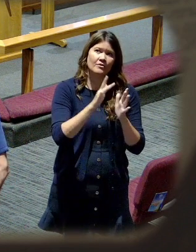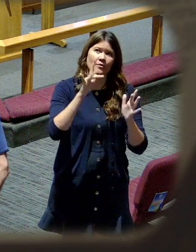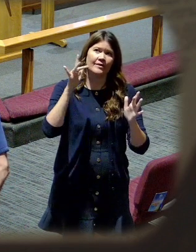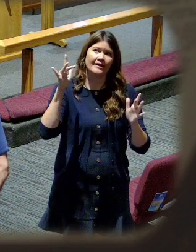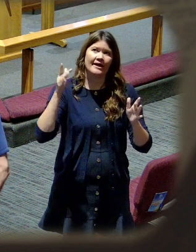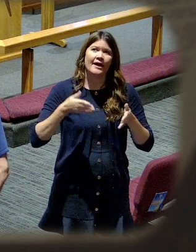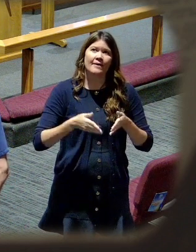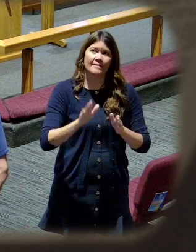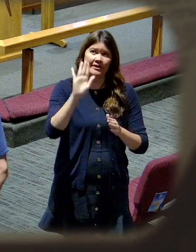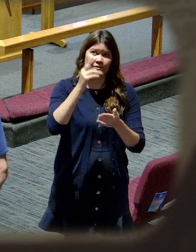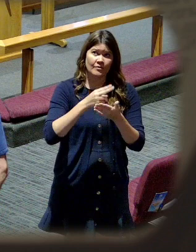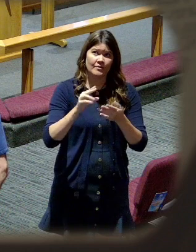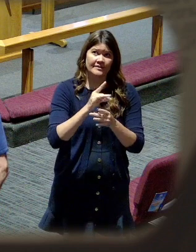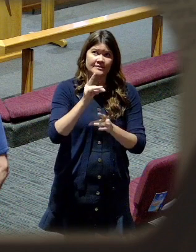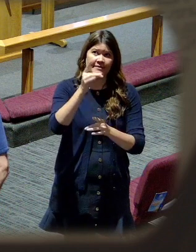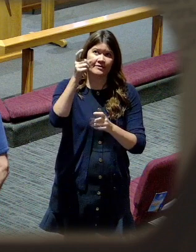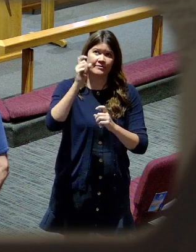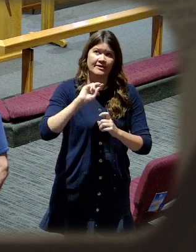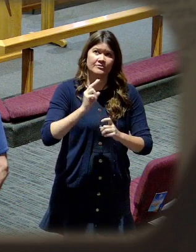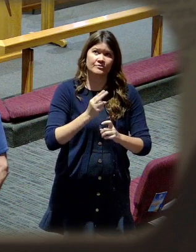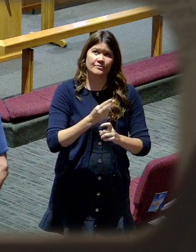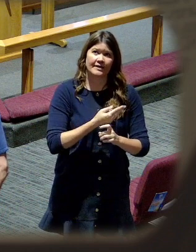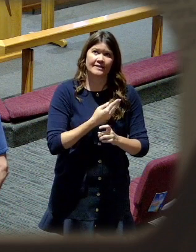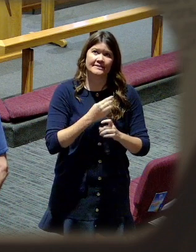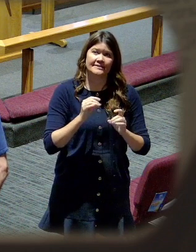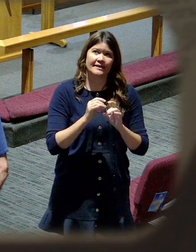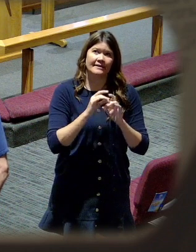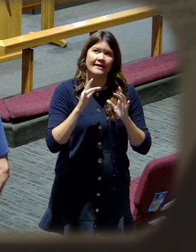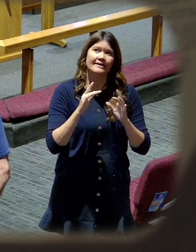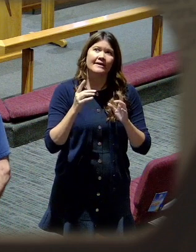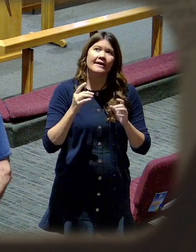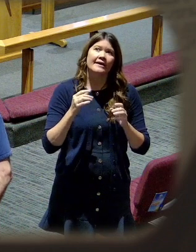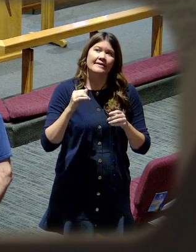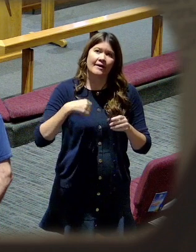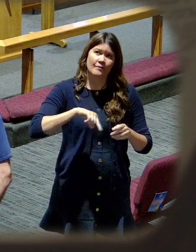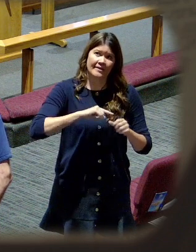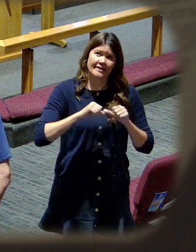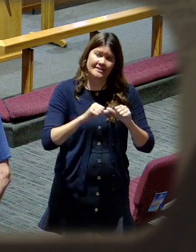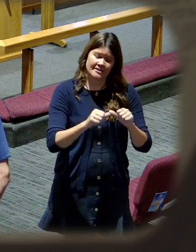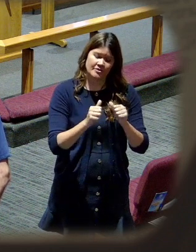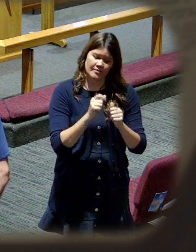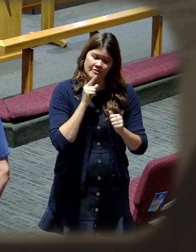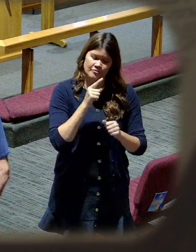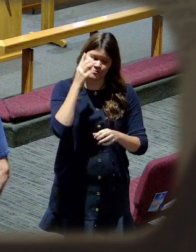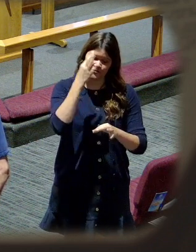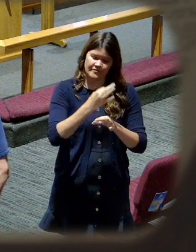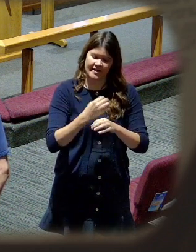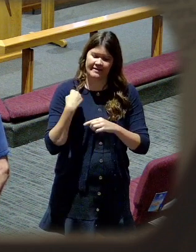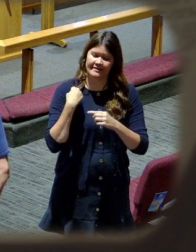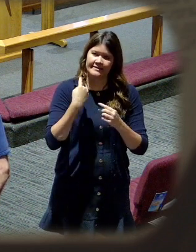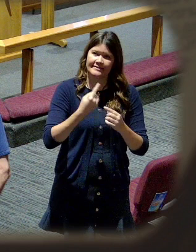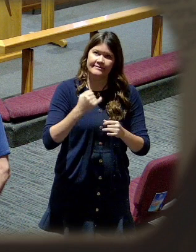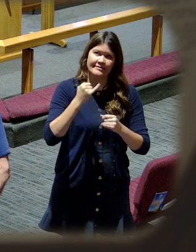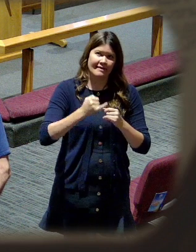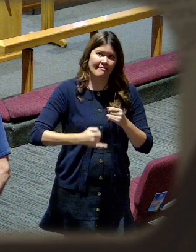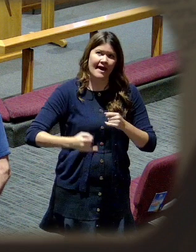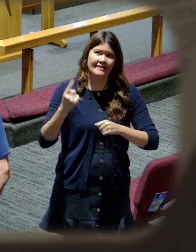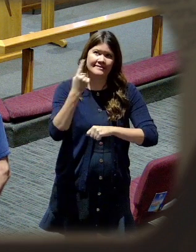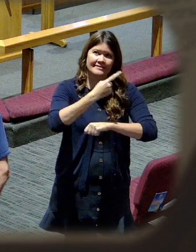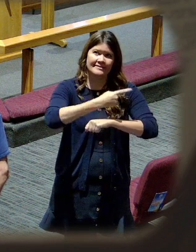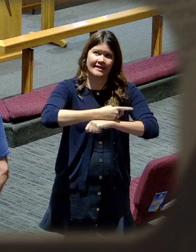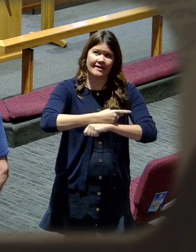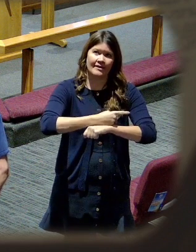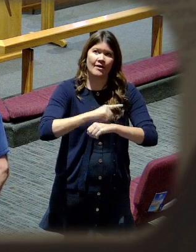Holy Spirit enlighten us with his gifts, that we may be kept in the true faith until the last and greatest day of our